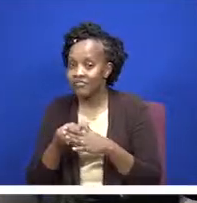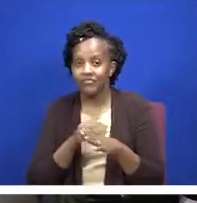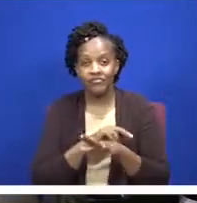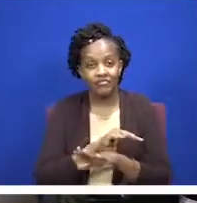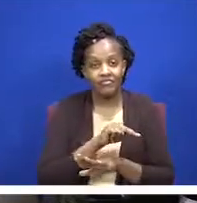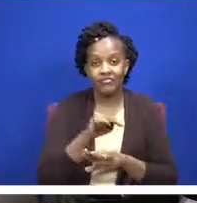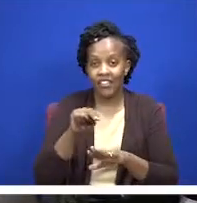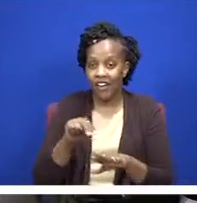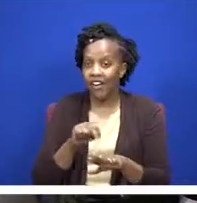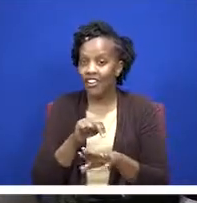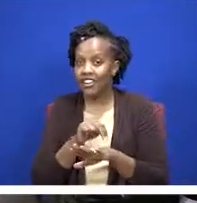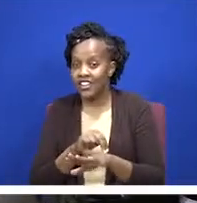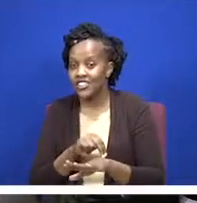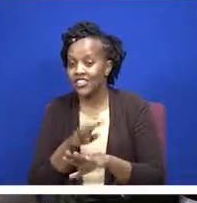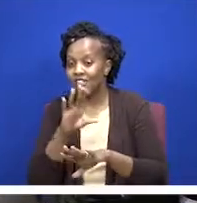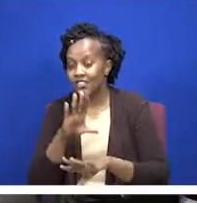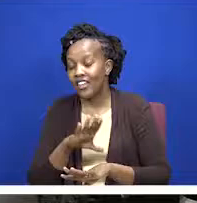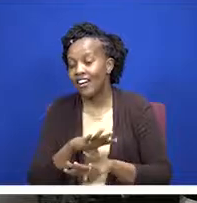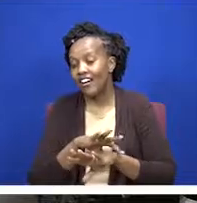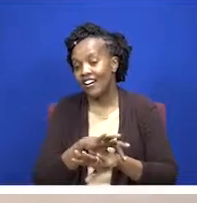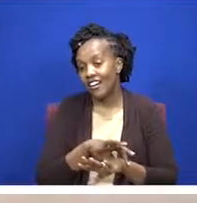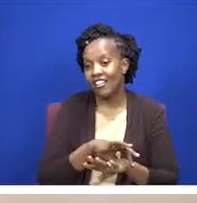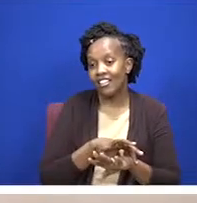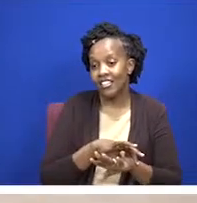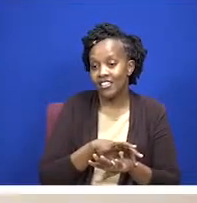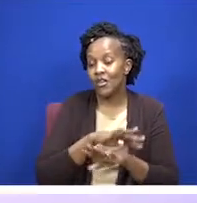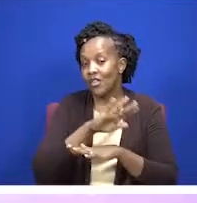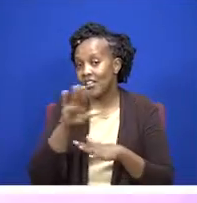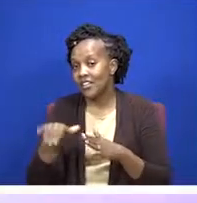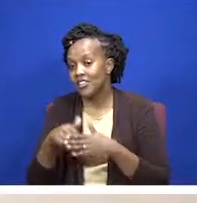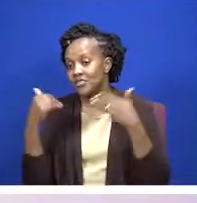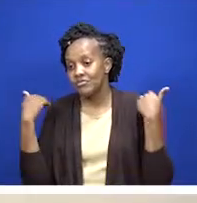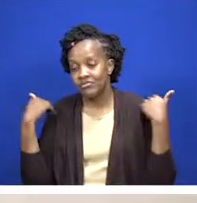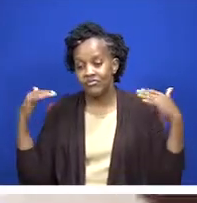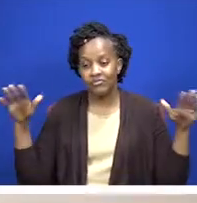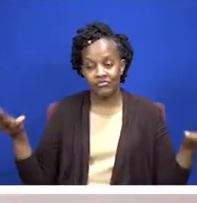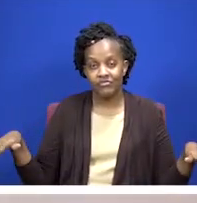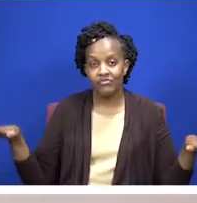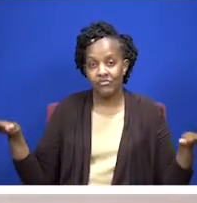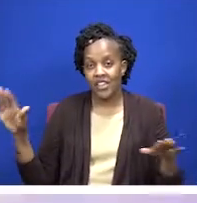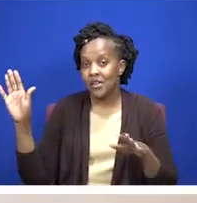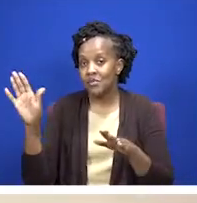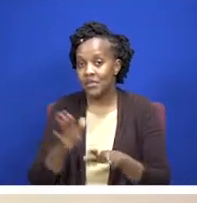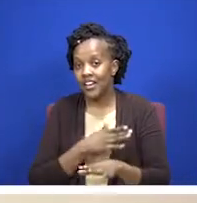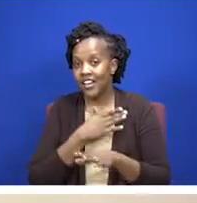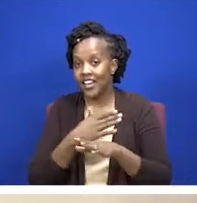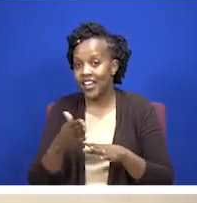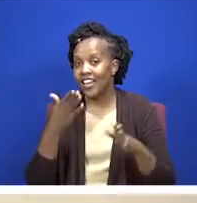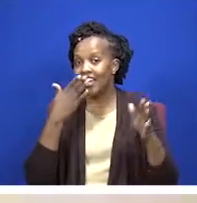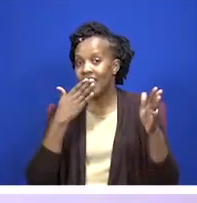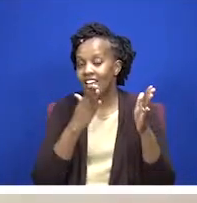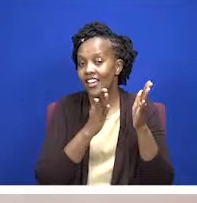Adonai, all the nations of the earth, all the angels and the saints sing